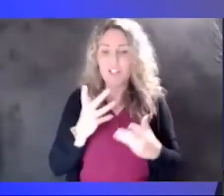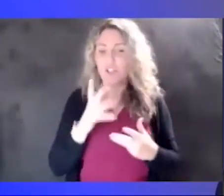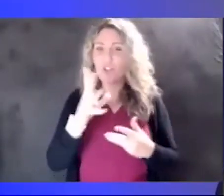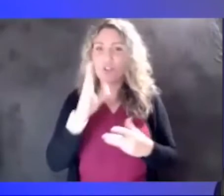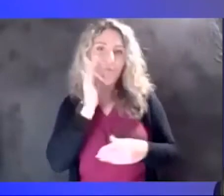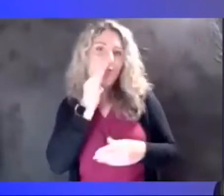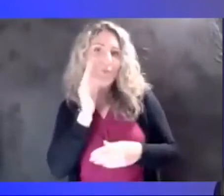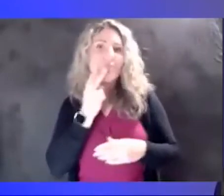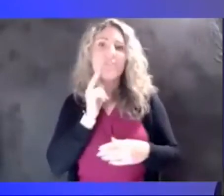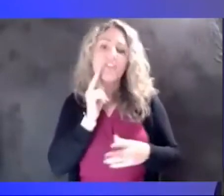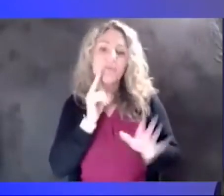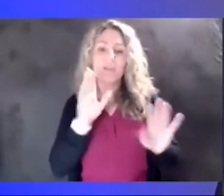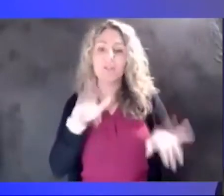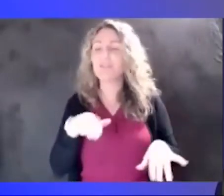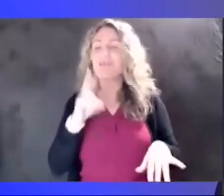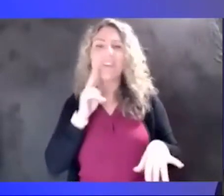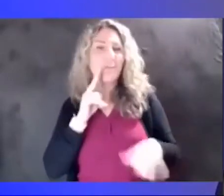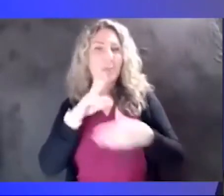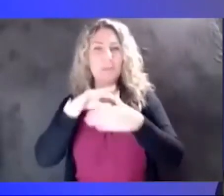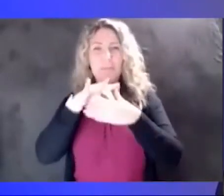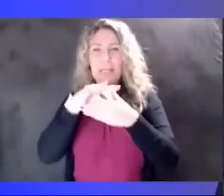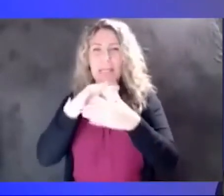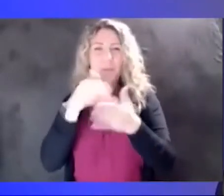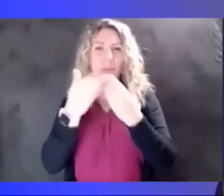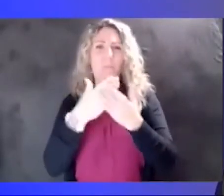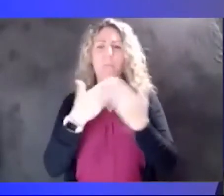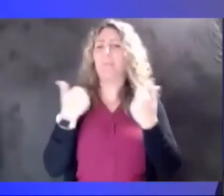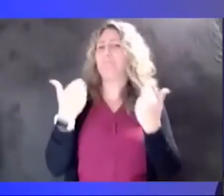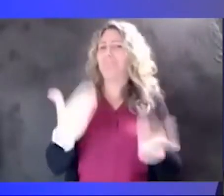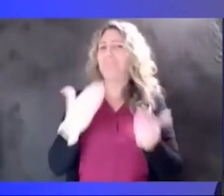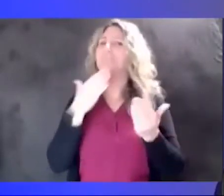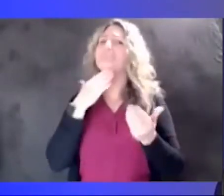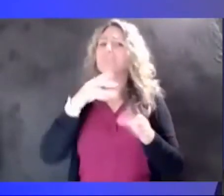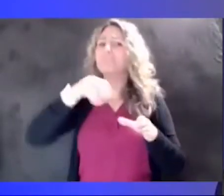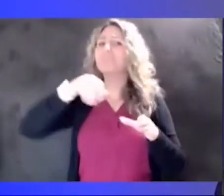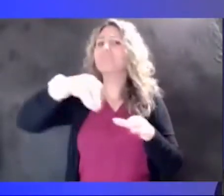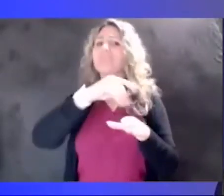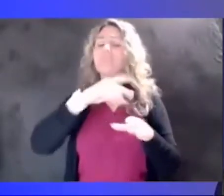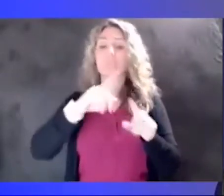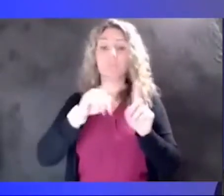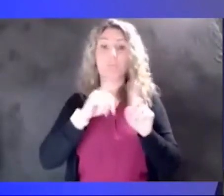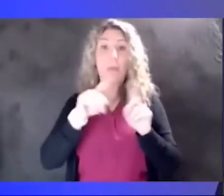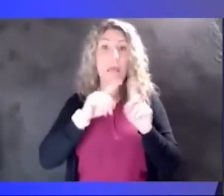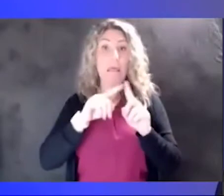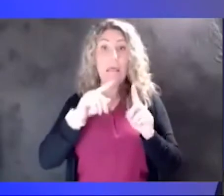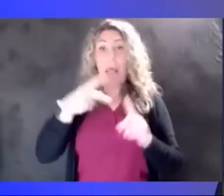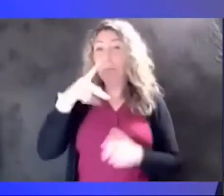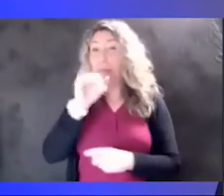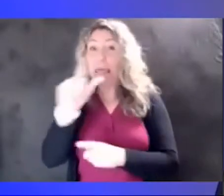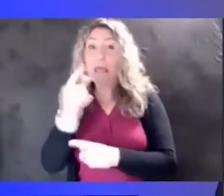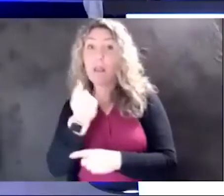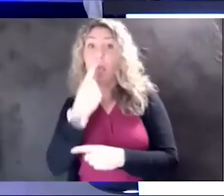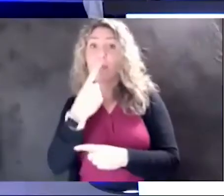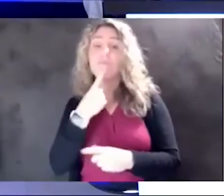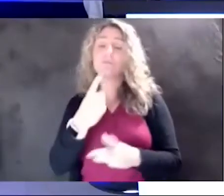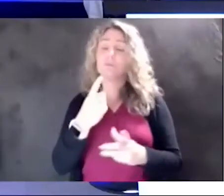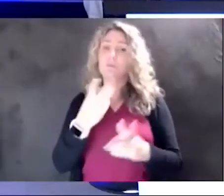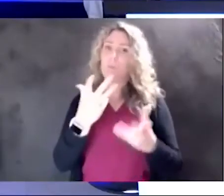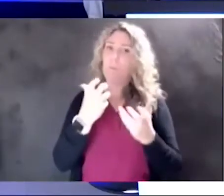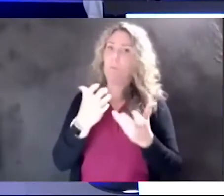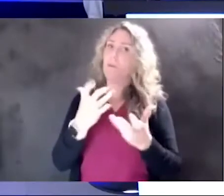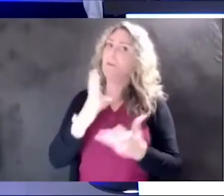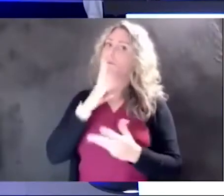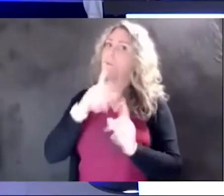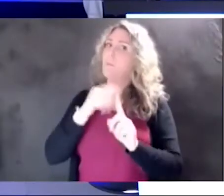vegetables, your meats, whatever, certainly go ahead and do that. But in those concentrated pill forms or anything like that, you still want to consult your doctor with that? Yes, absolutely.